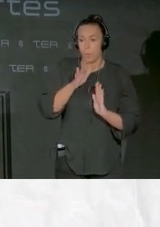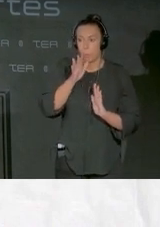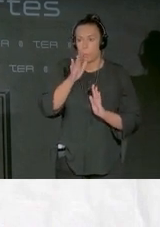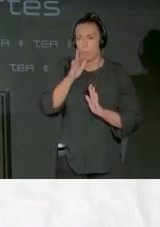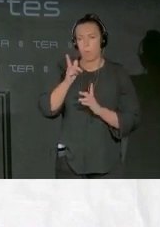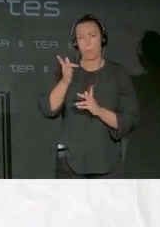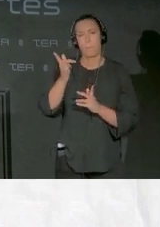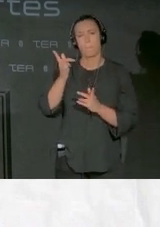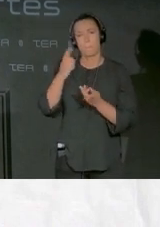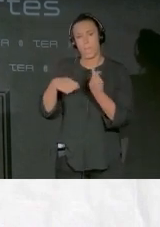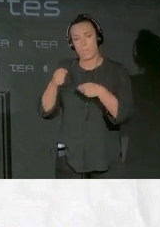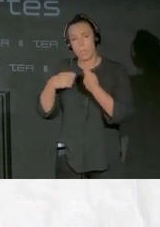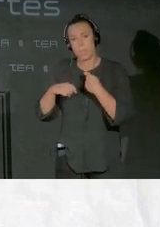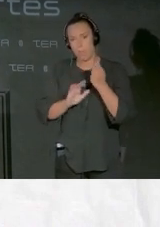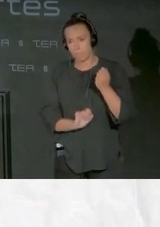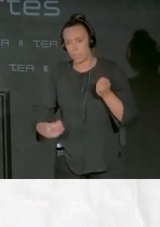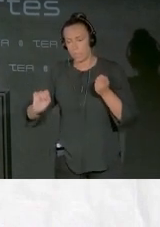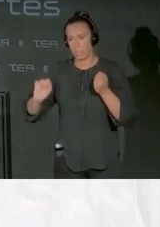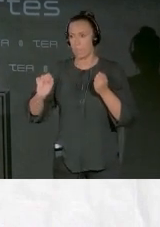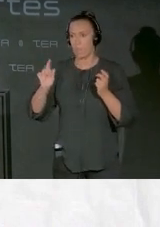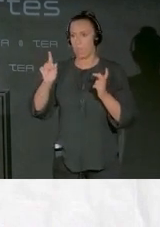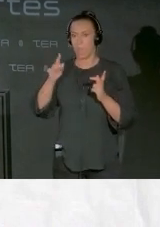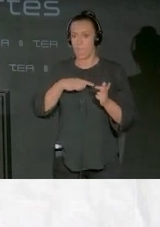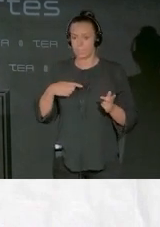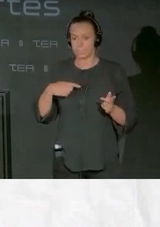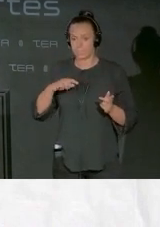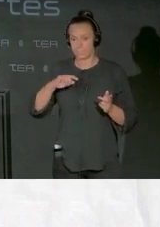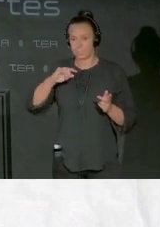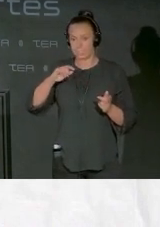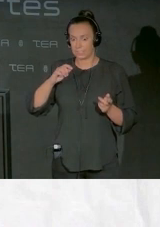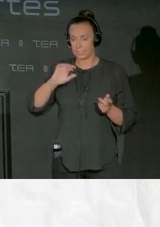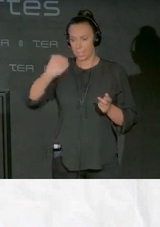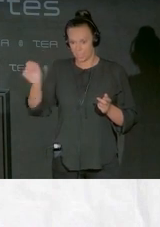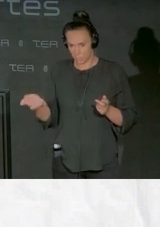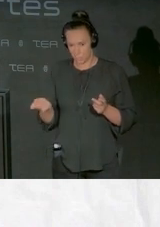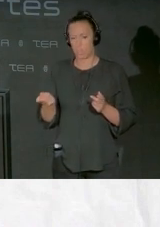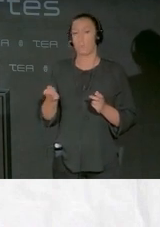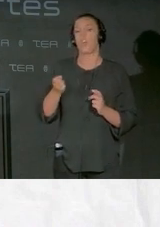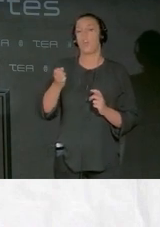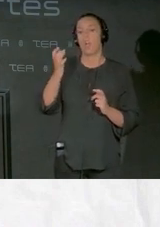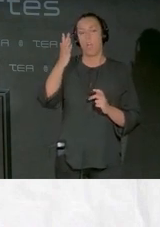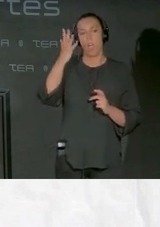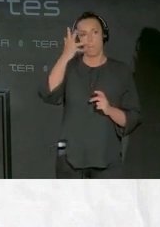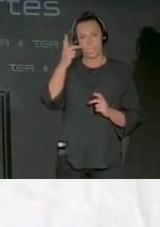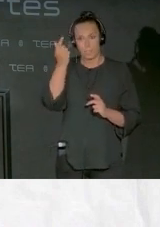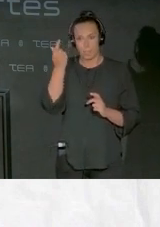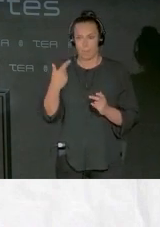is roughly 4,600 companies, roughly